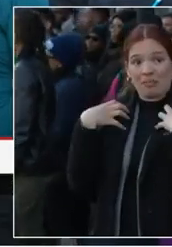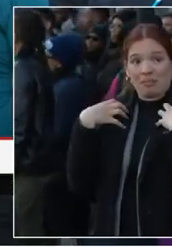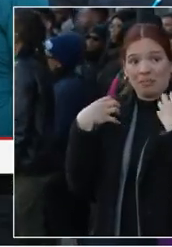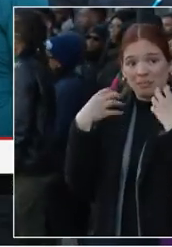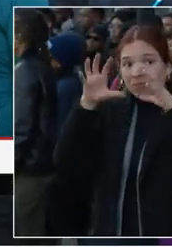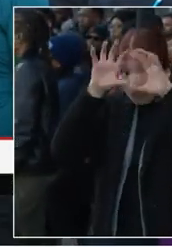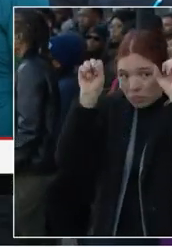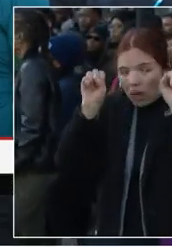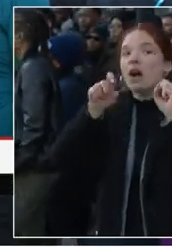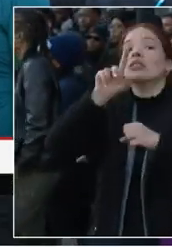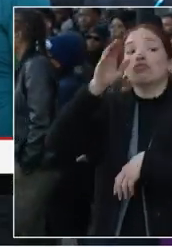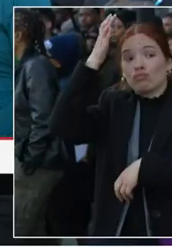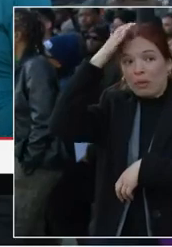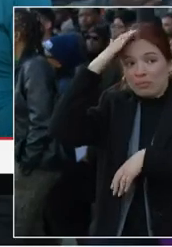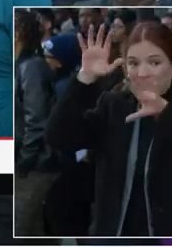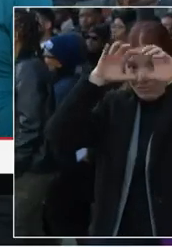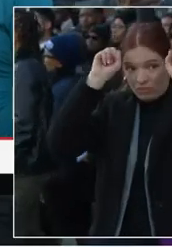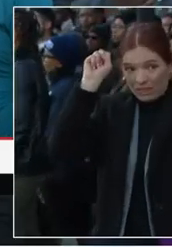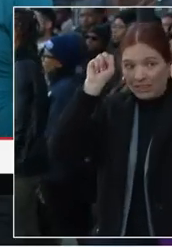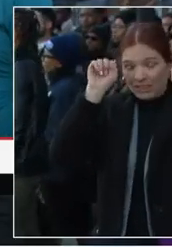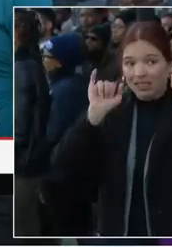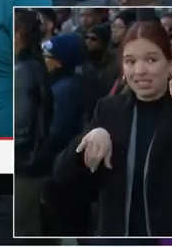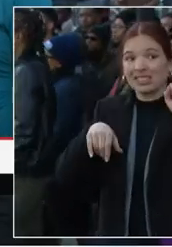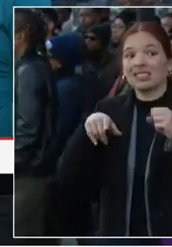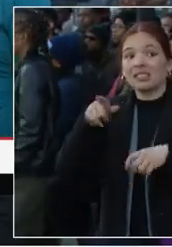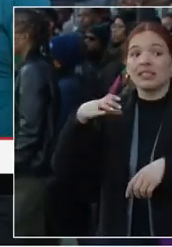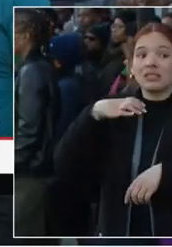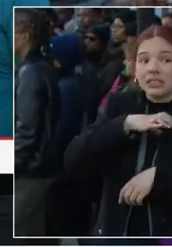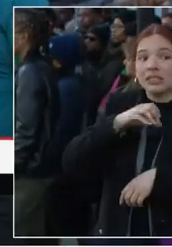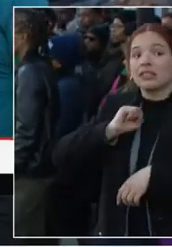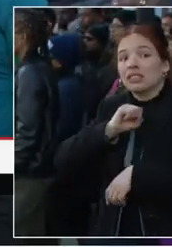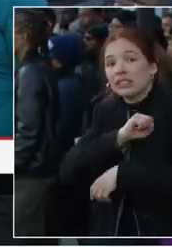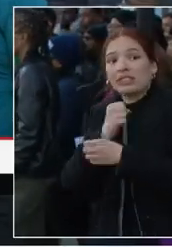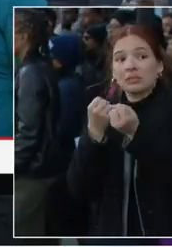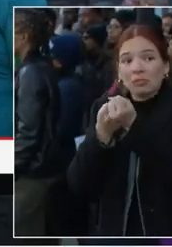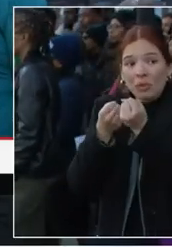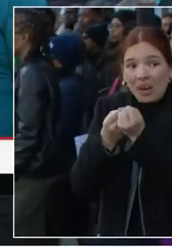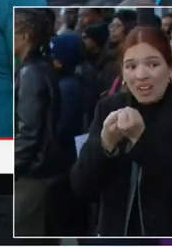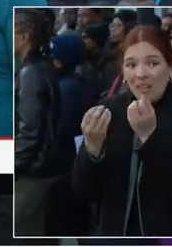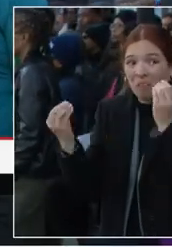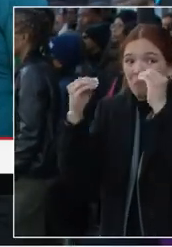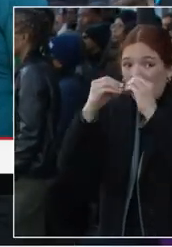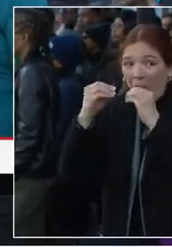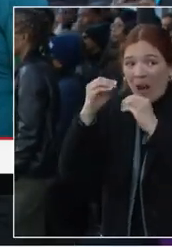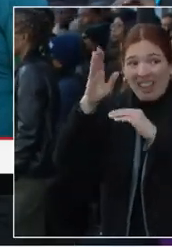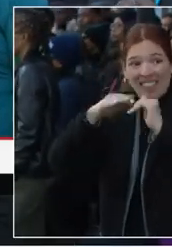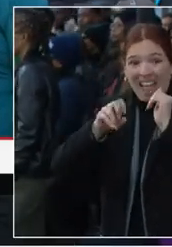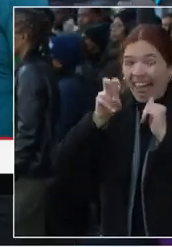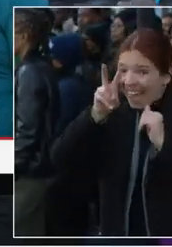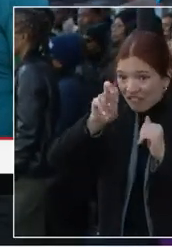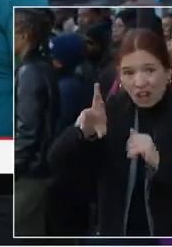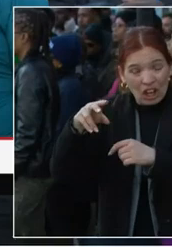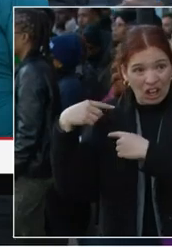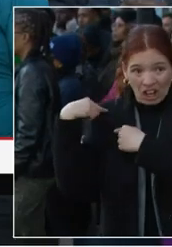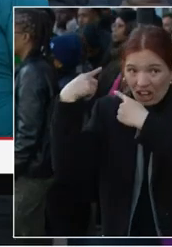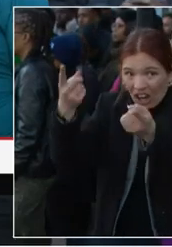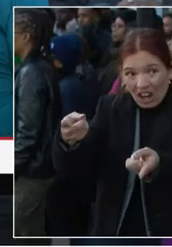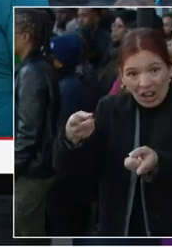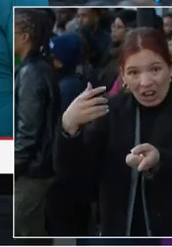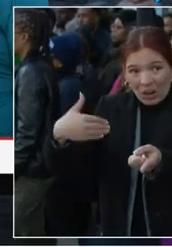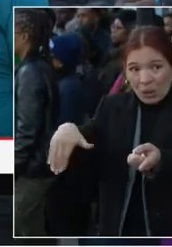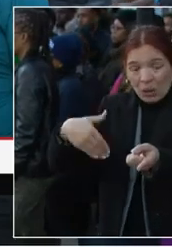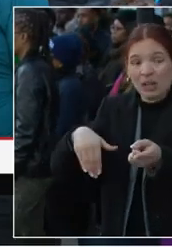getting more Senate and congressional support. In fact, more than we've ever had, including our entire